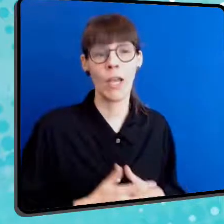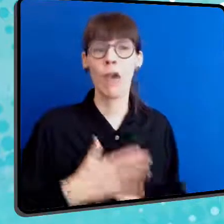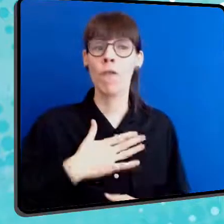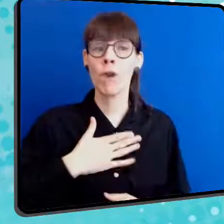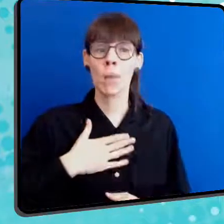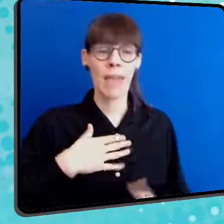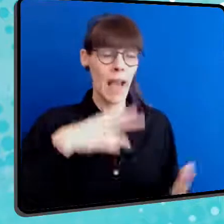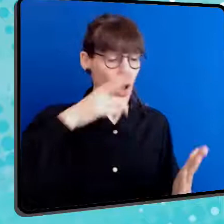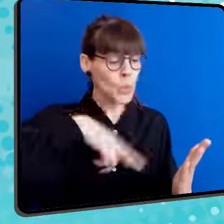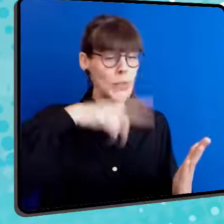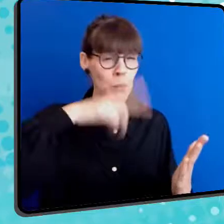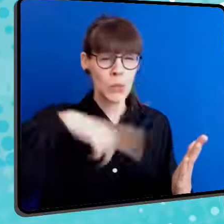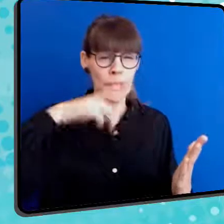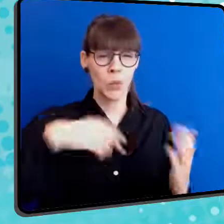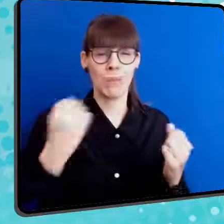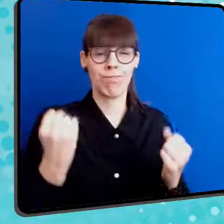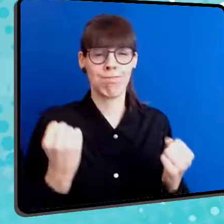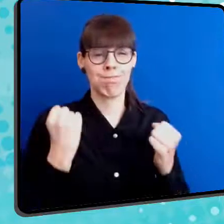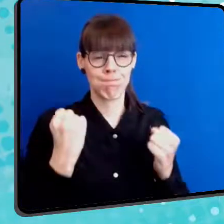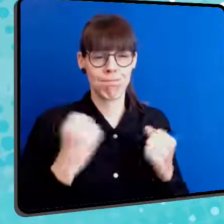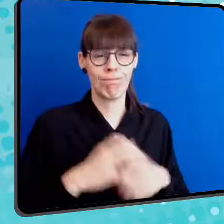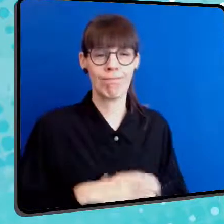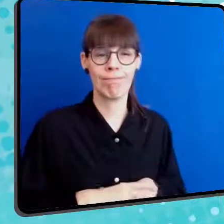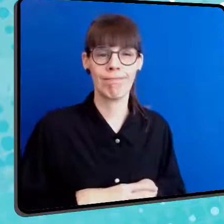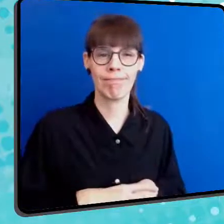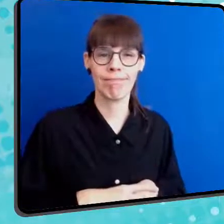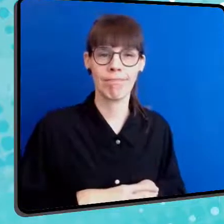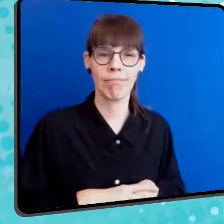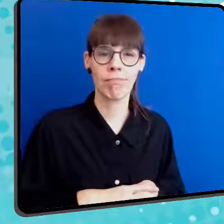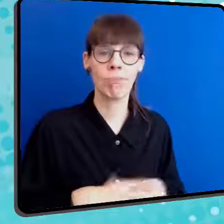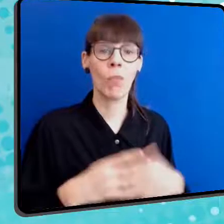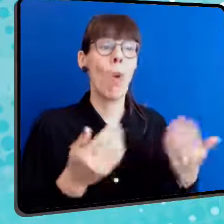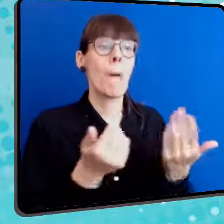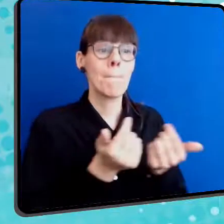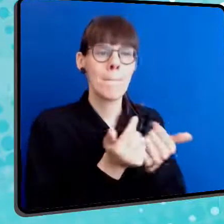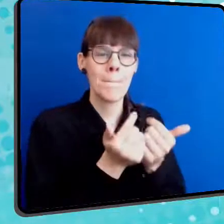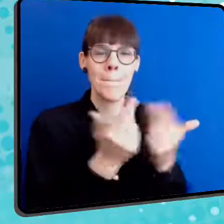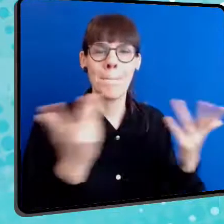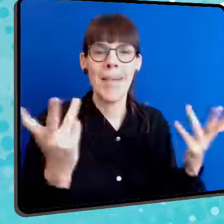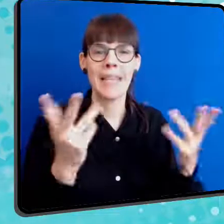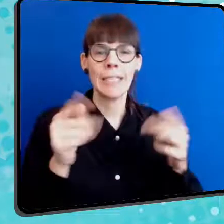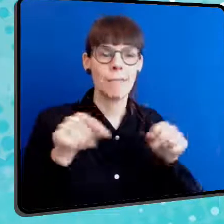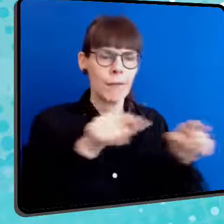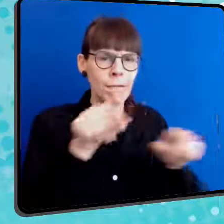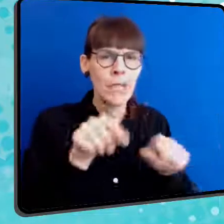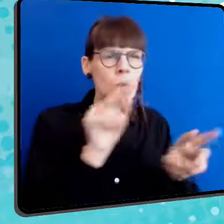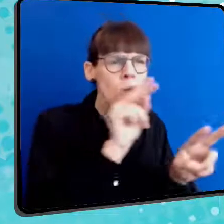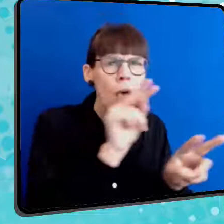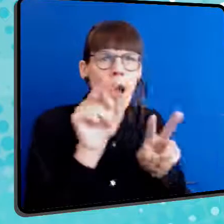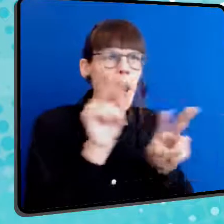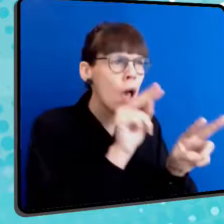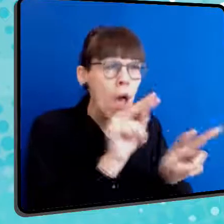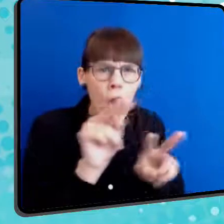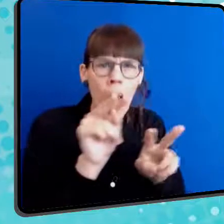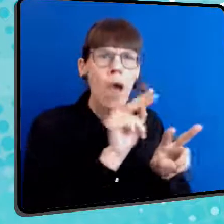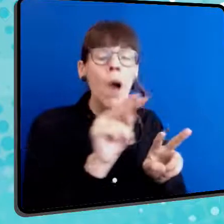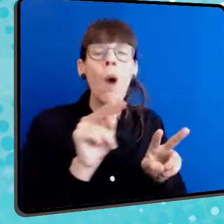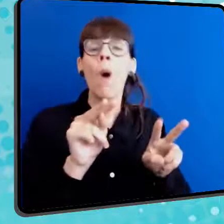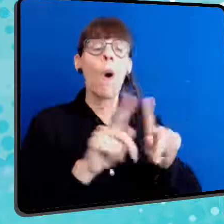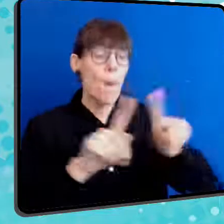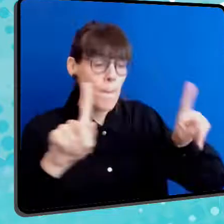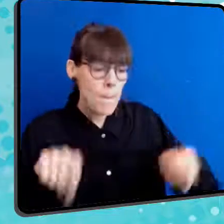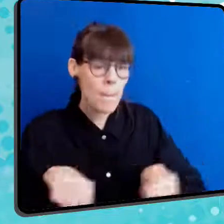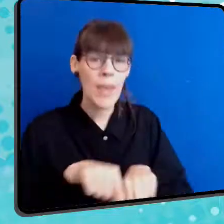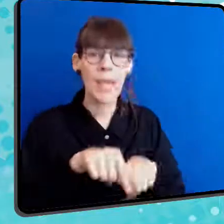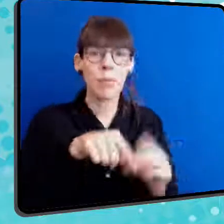an awful lot. So I watch quite a lot of, videos about papers or read papers and find interesting things there. But